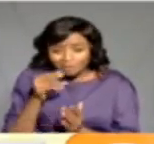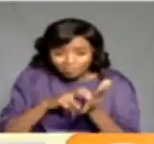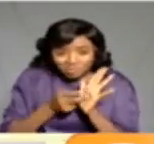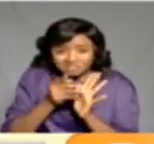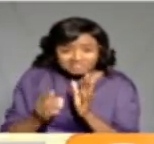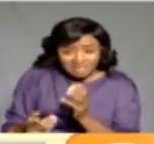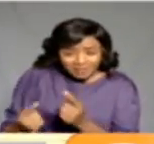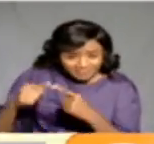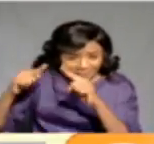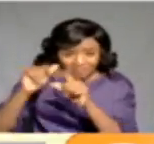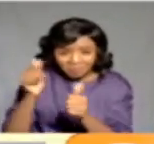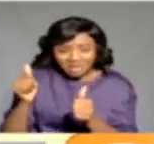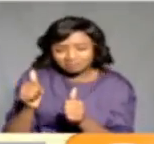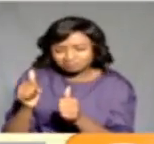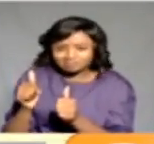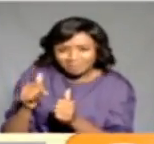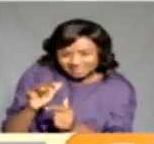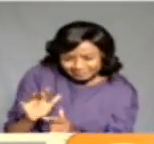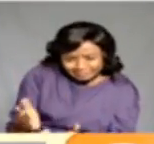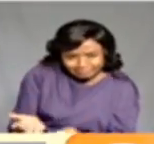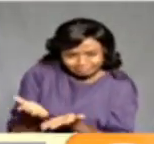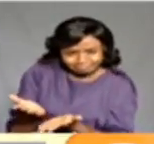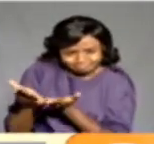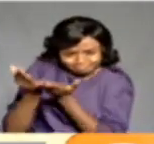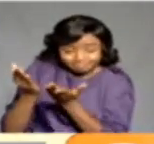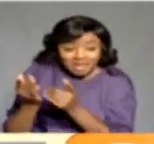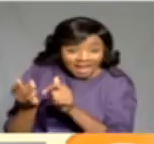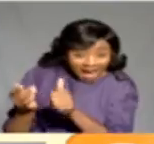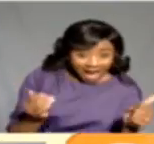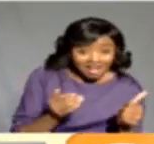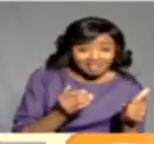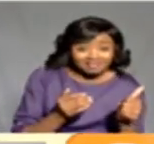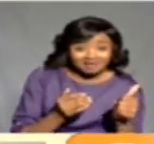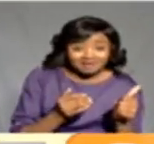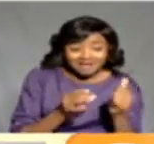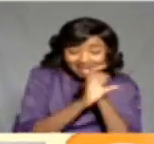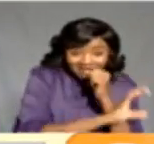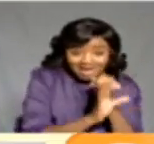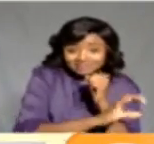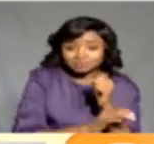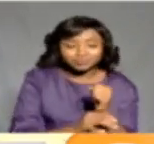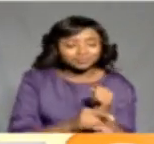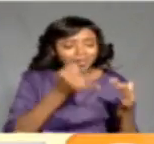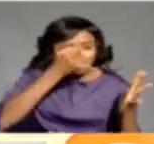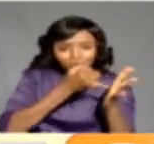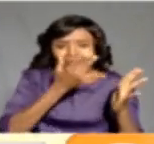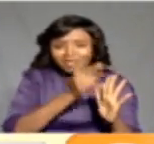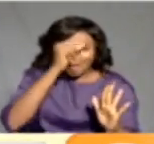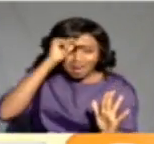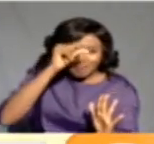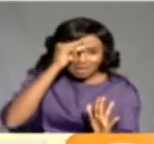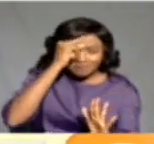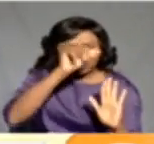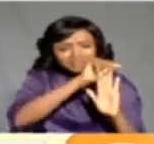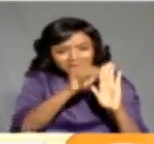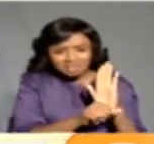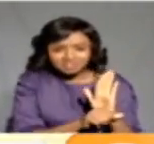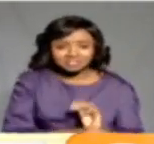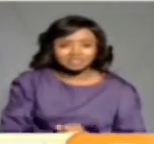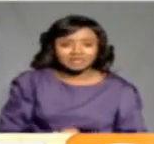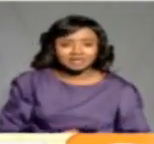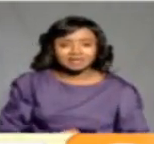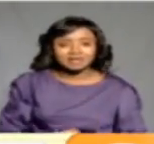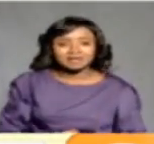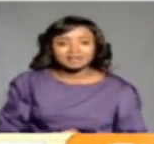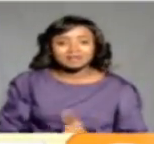the world, that is now becoming very much a government agenda. And our engagement with Dubai Carbon